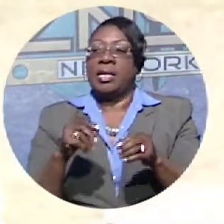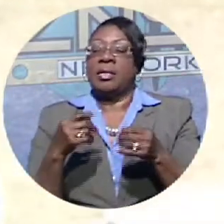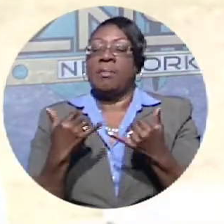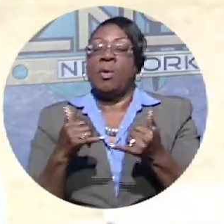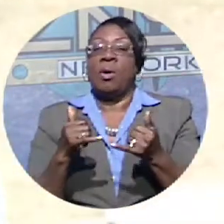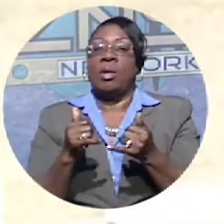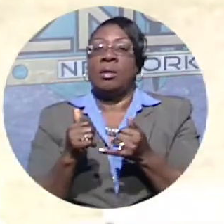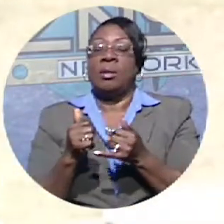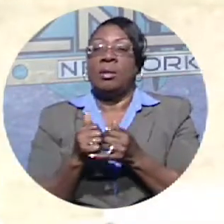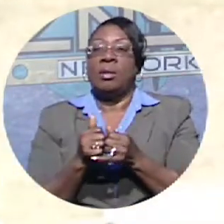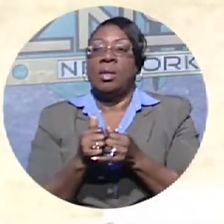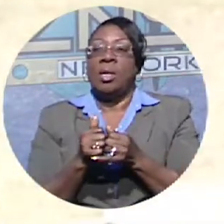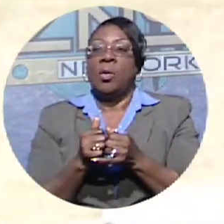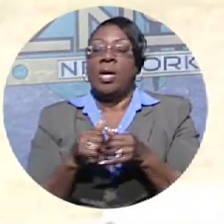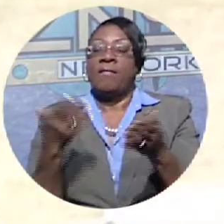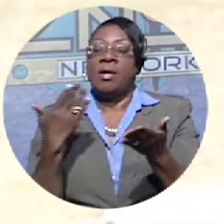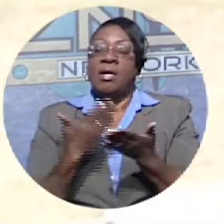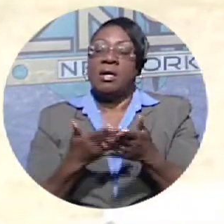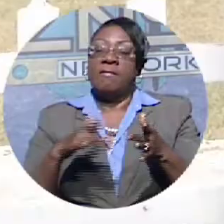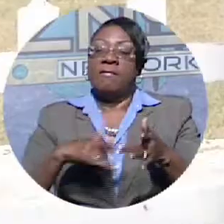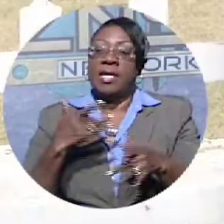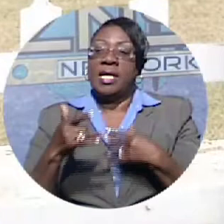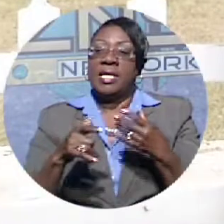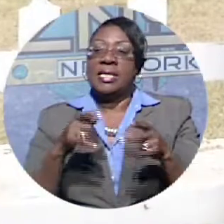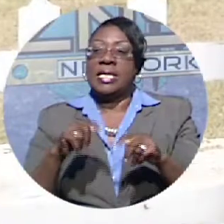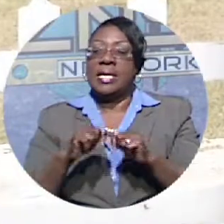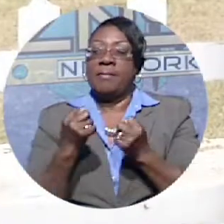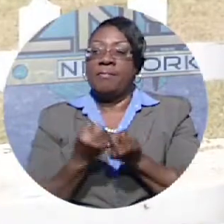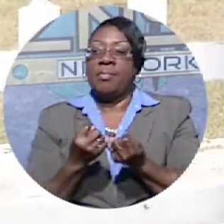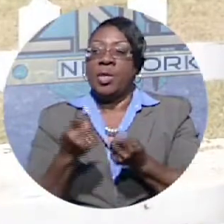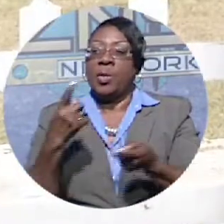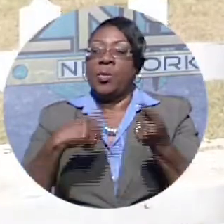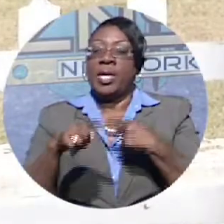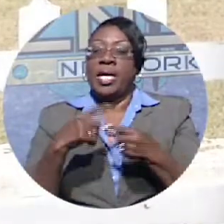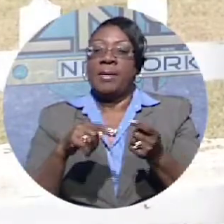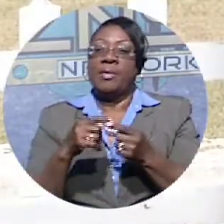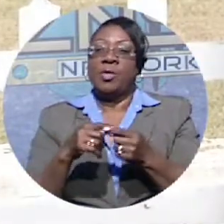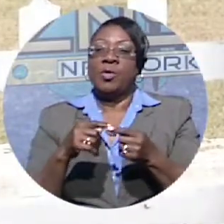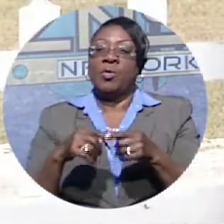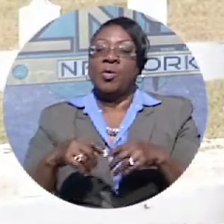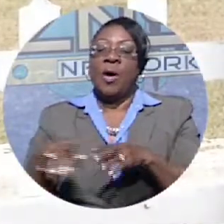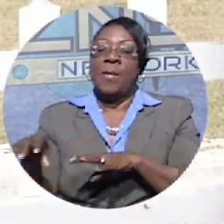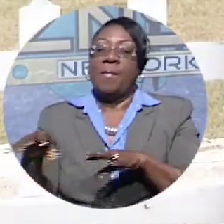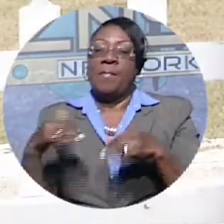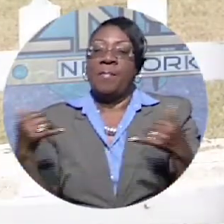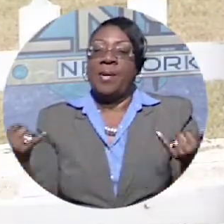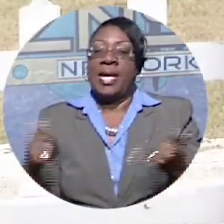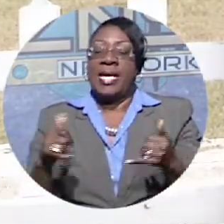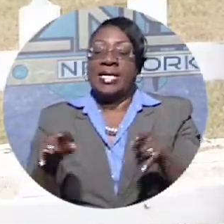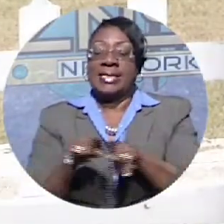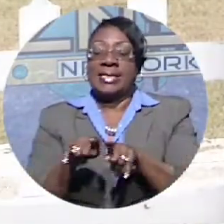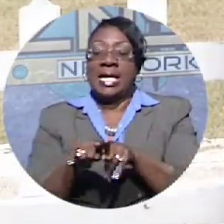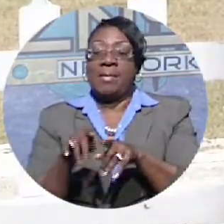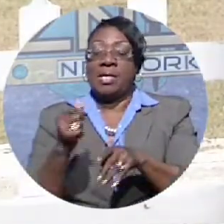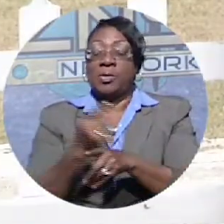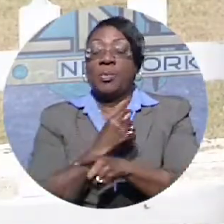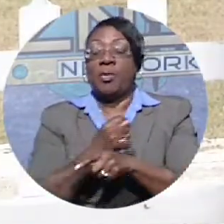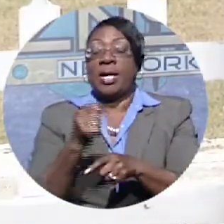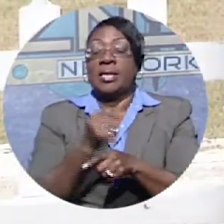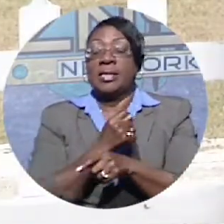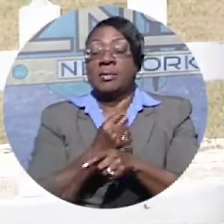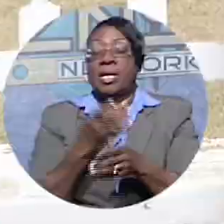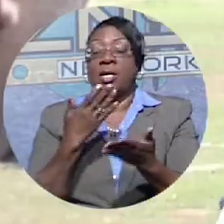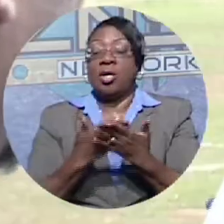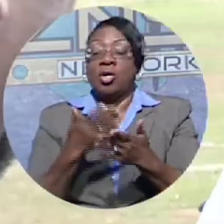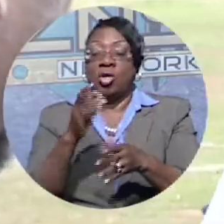take wickets. And we have a pretty good fielding team. All we came to do is execute what we practiced. We had a good coach. We did a lot of work out this weekend. We